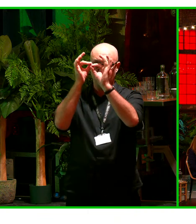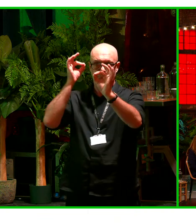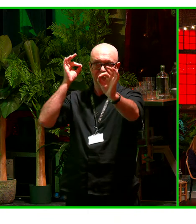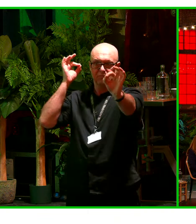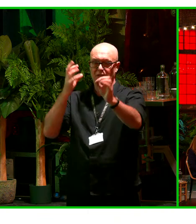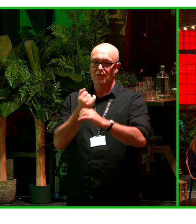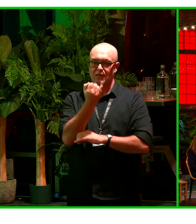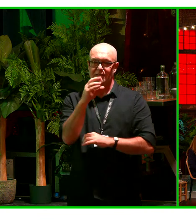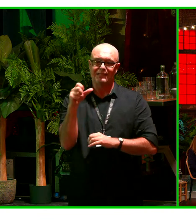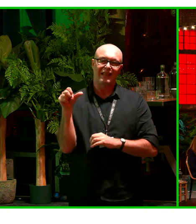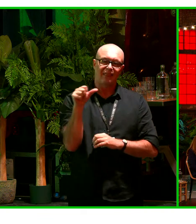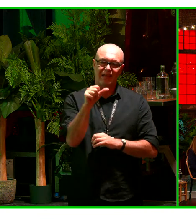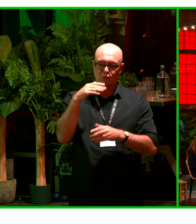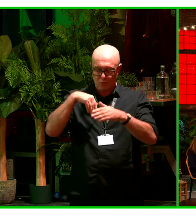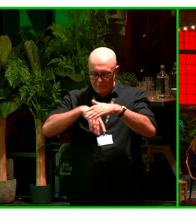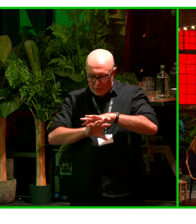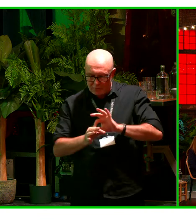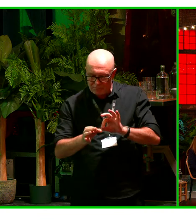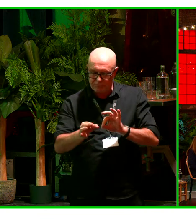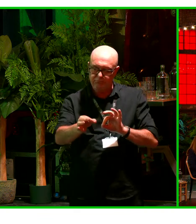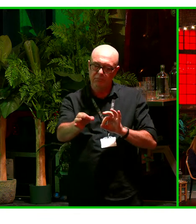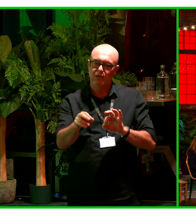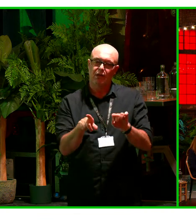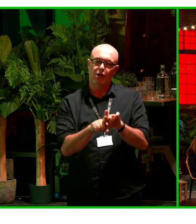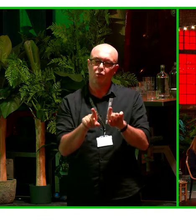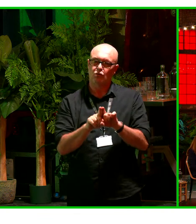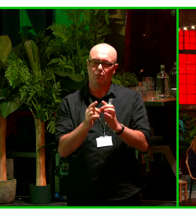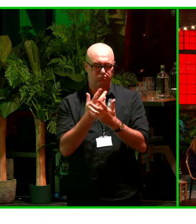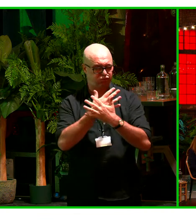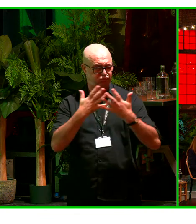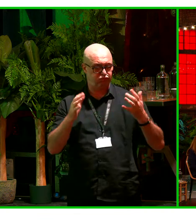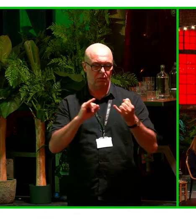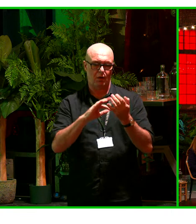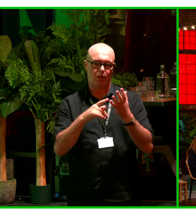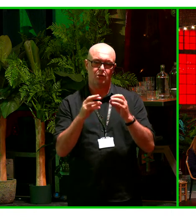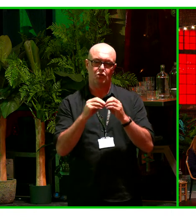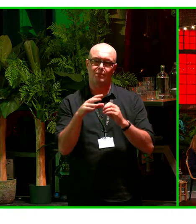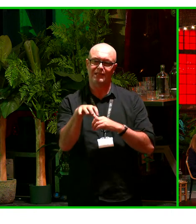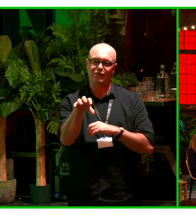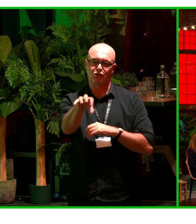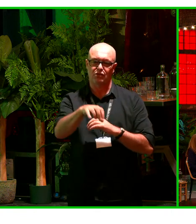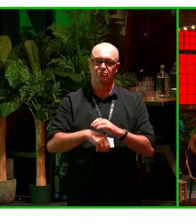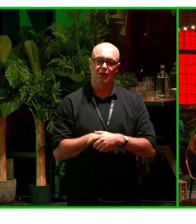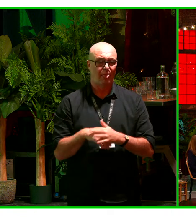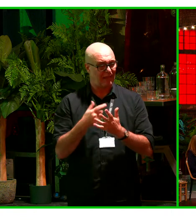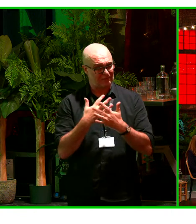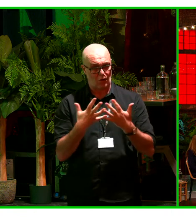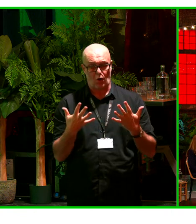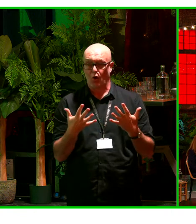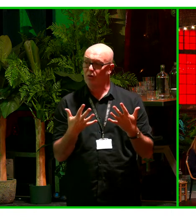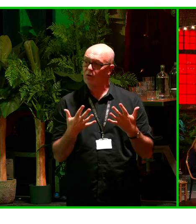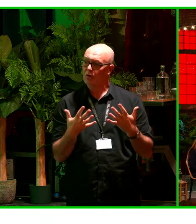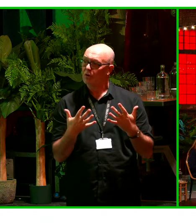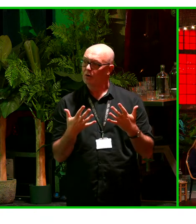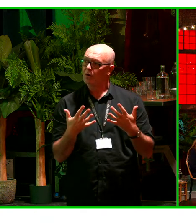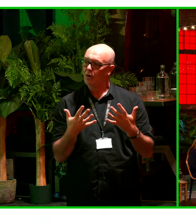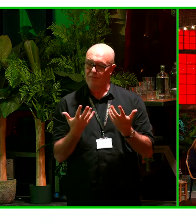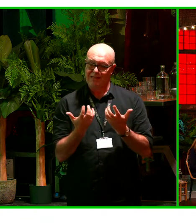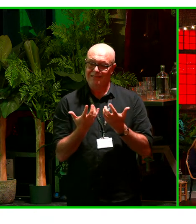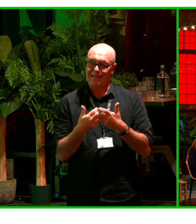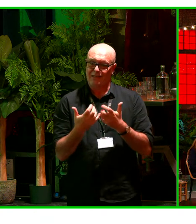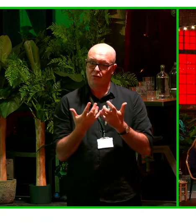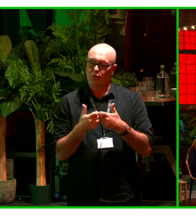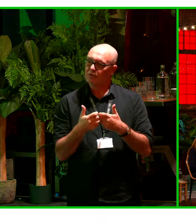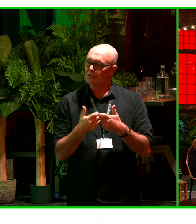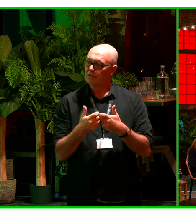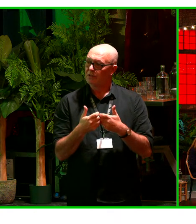cables, and over 30,000 substations. That's a lot of kit across its network, which covers central and southern Scotland,